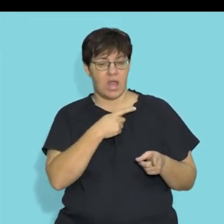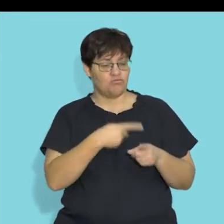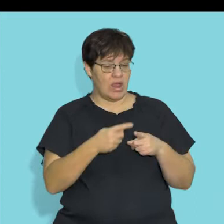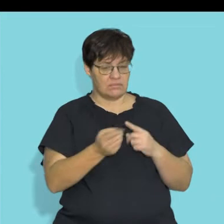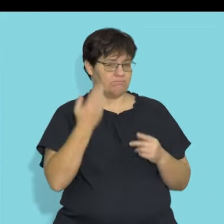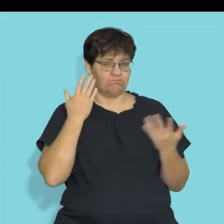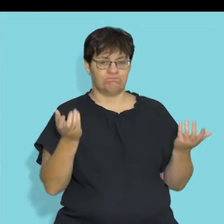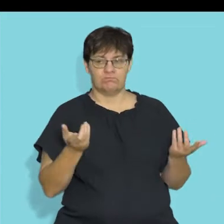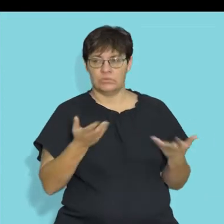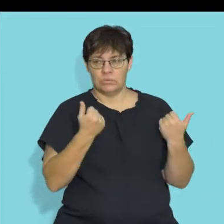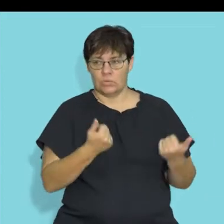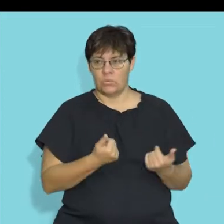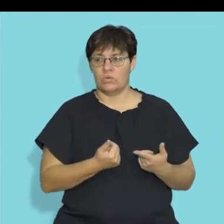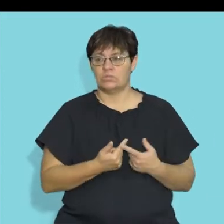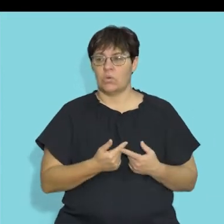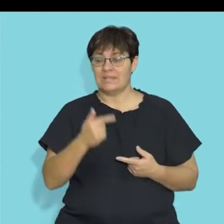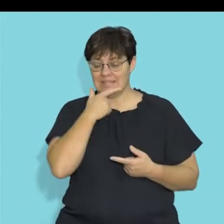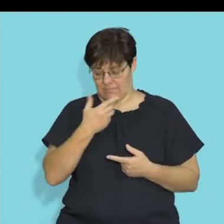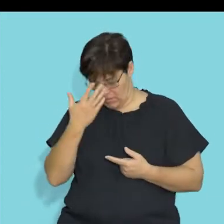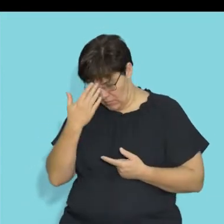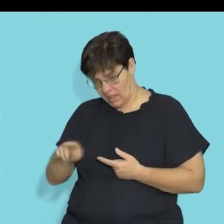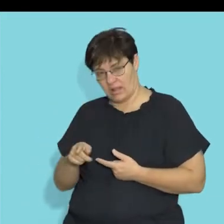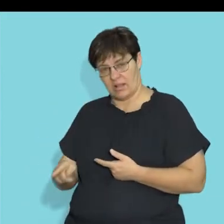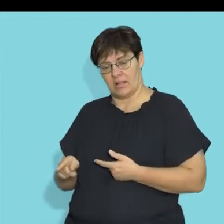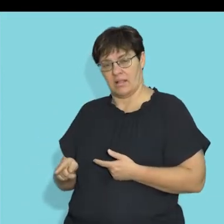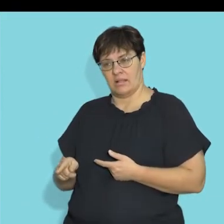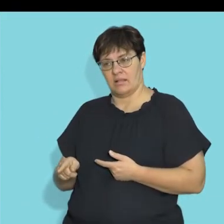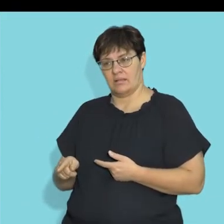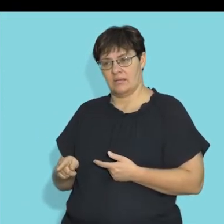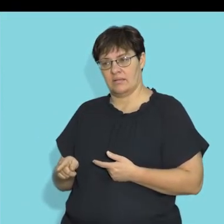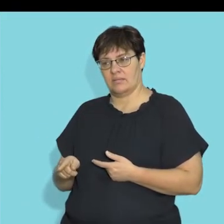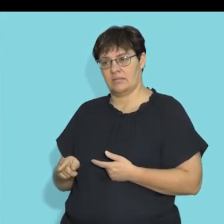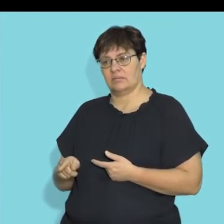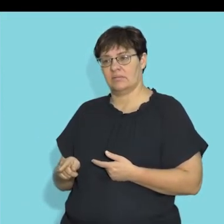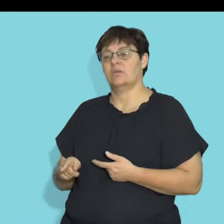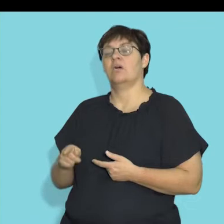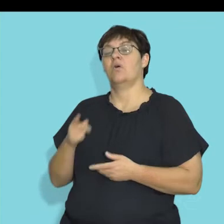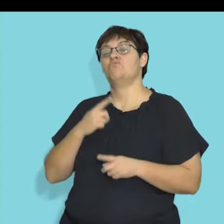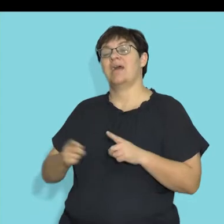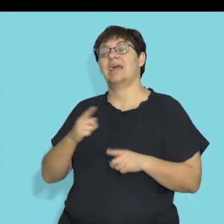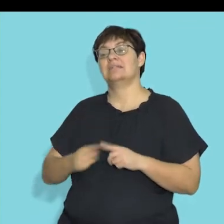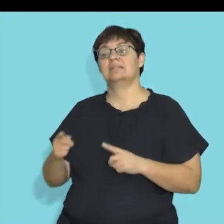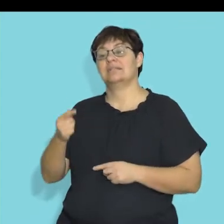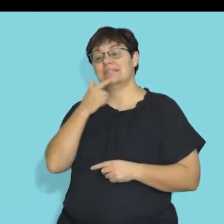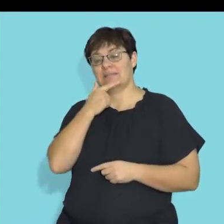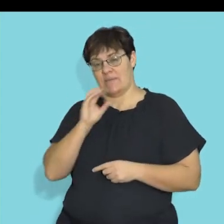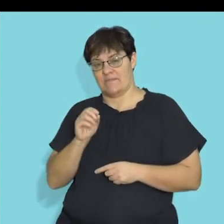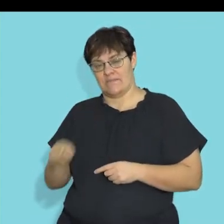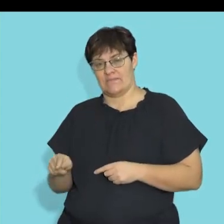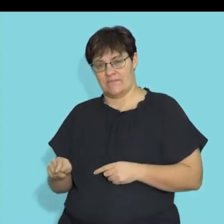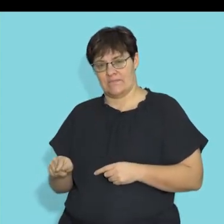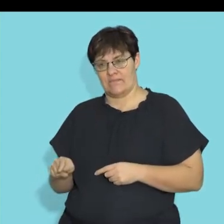our missing figure. So we now have the rental for December. Watch this. We have